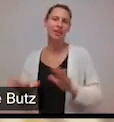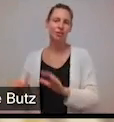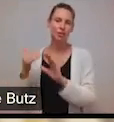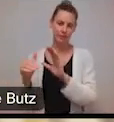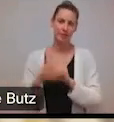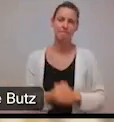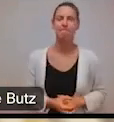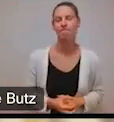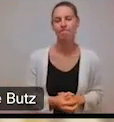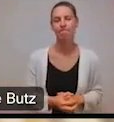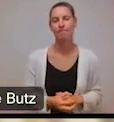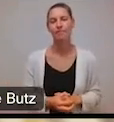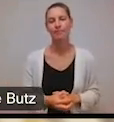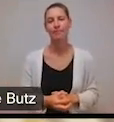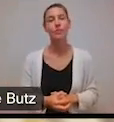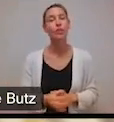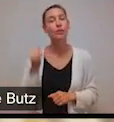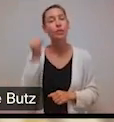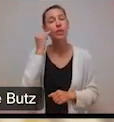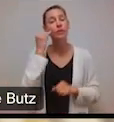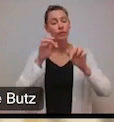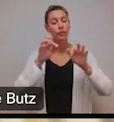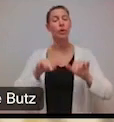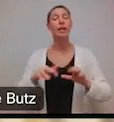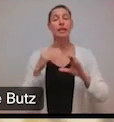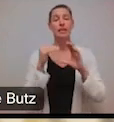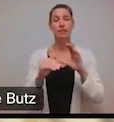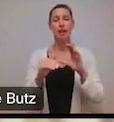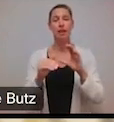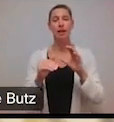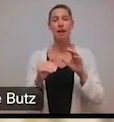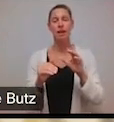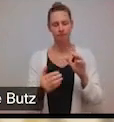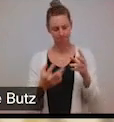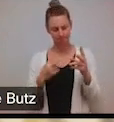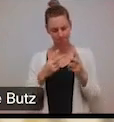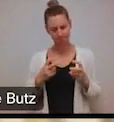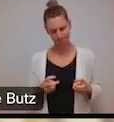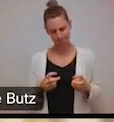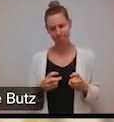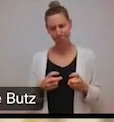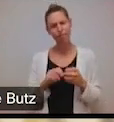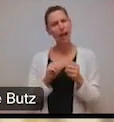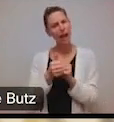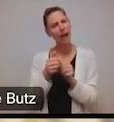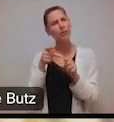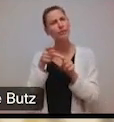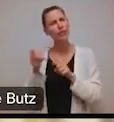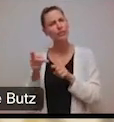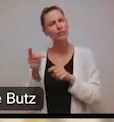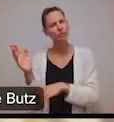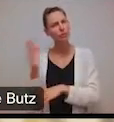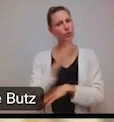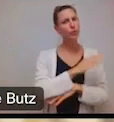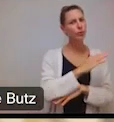So when you are writing an email and you're asking yourself, how professional should this email sound? Look at those 4